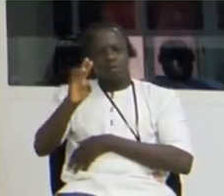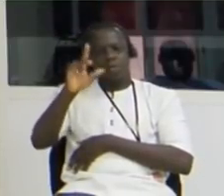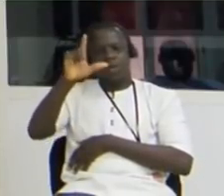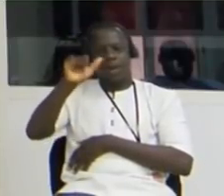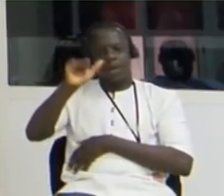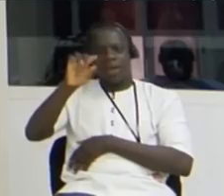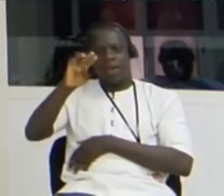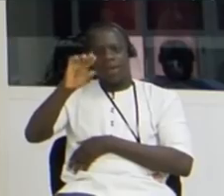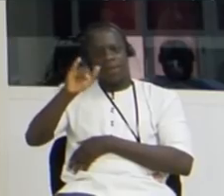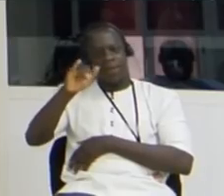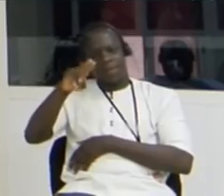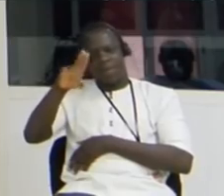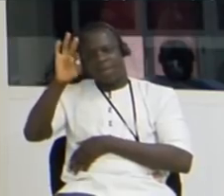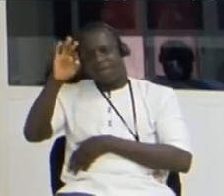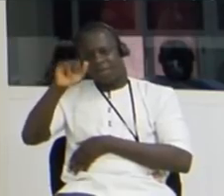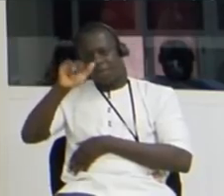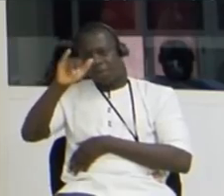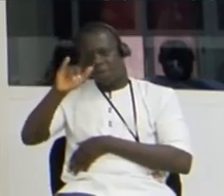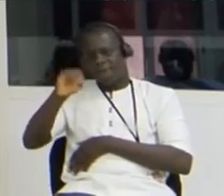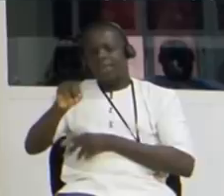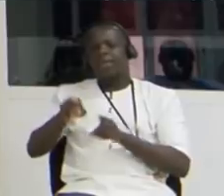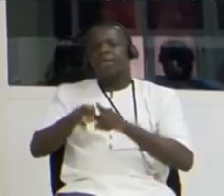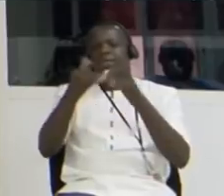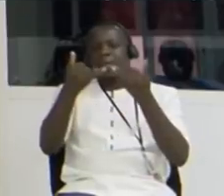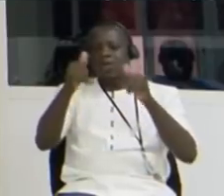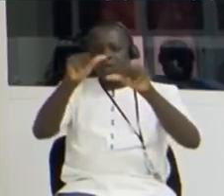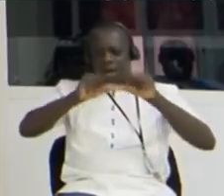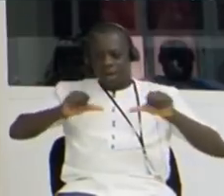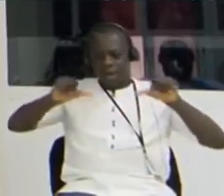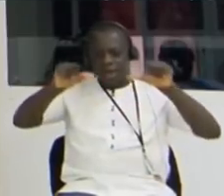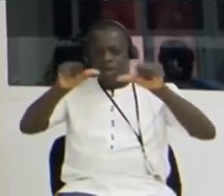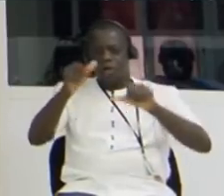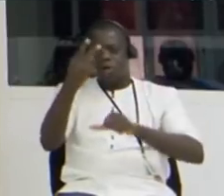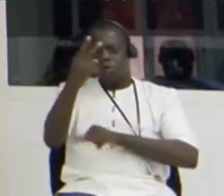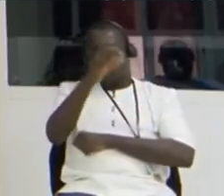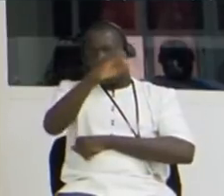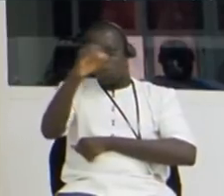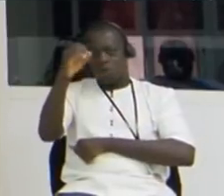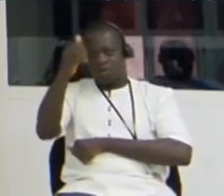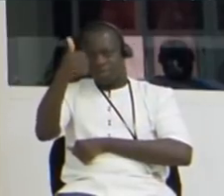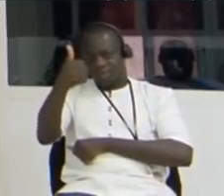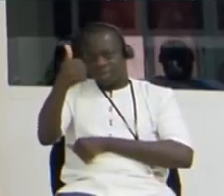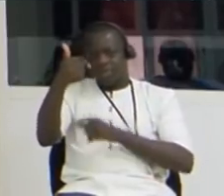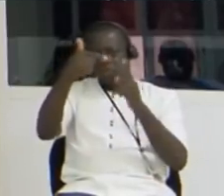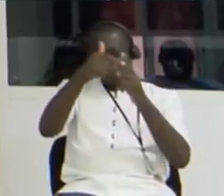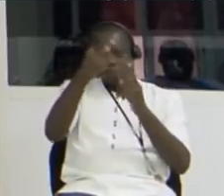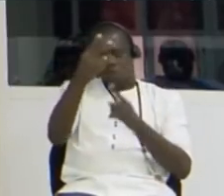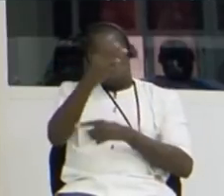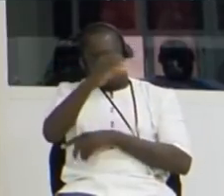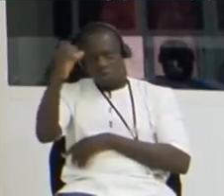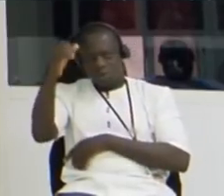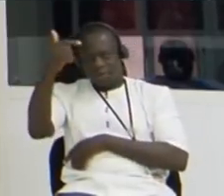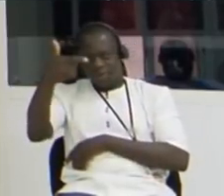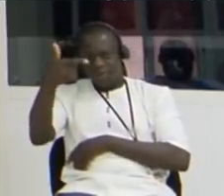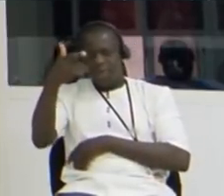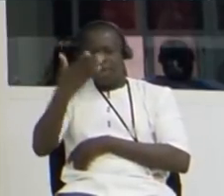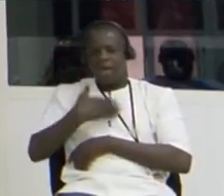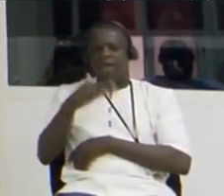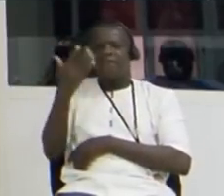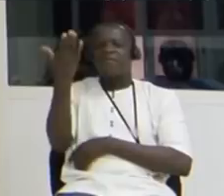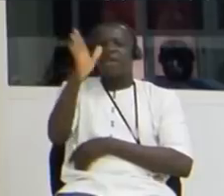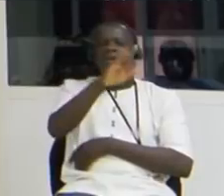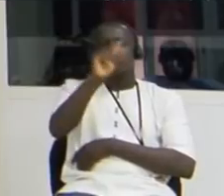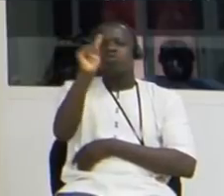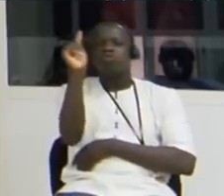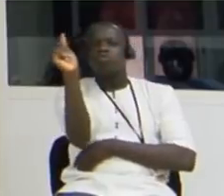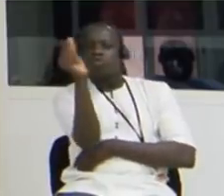And around 2006 to 2007, did you recall having any new event that was hosted by the